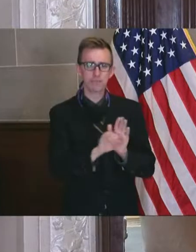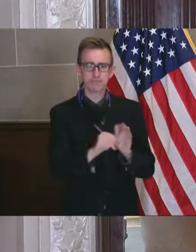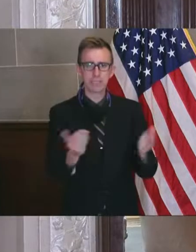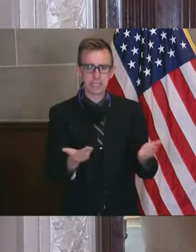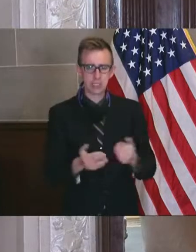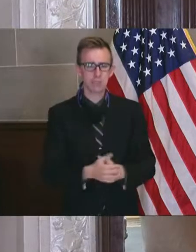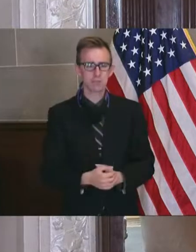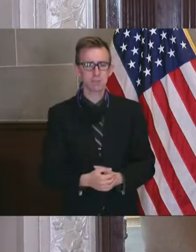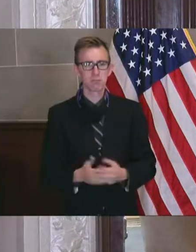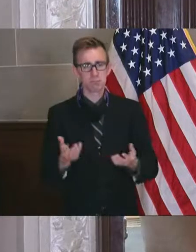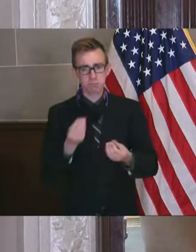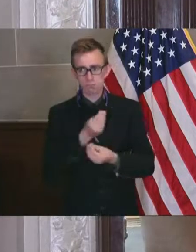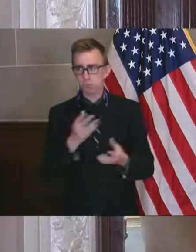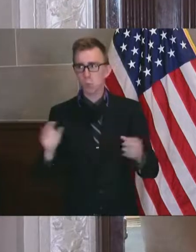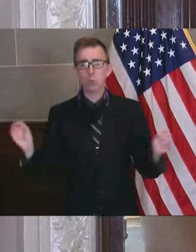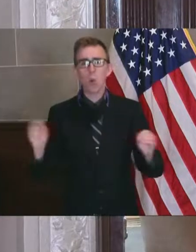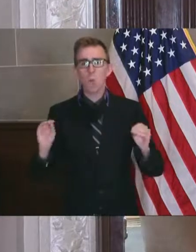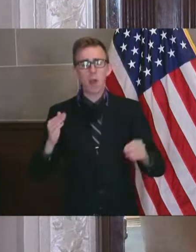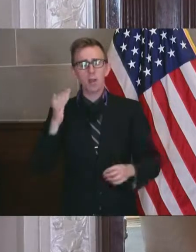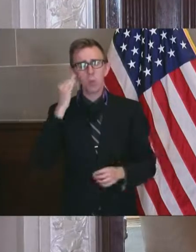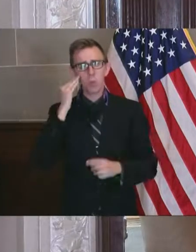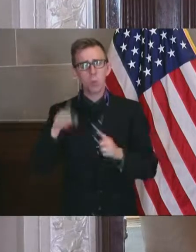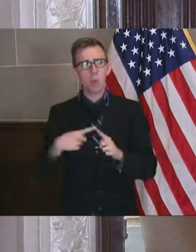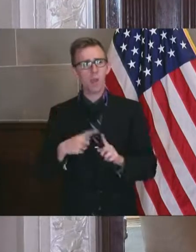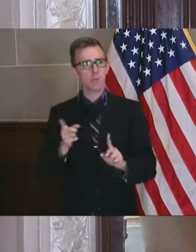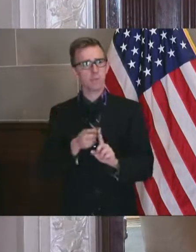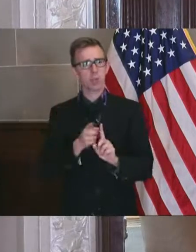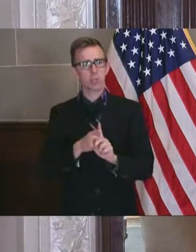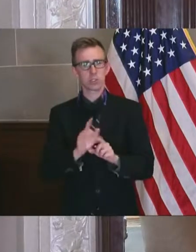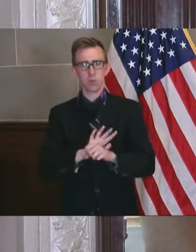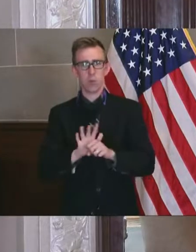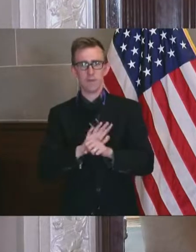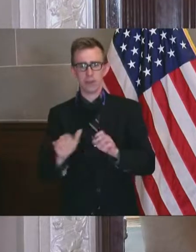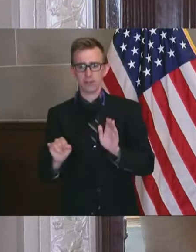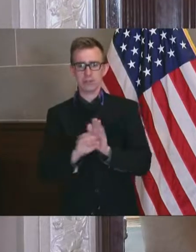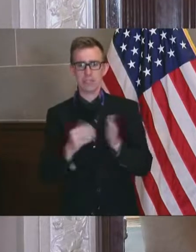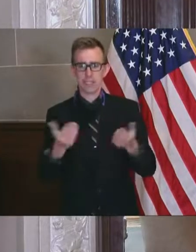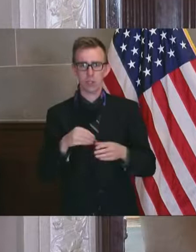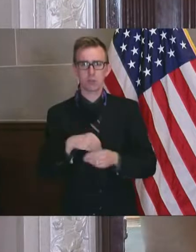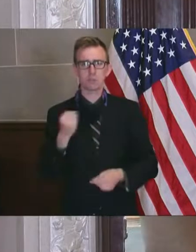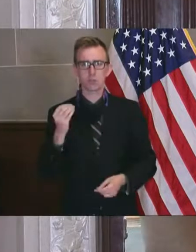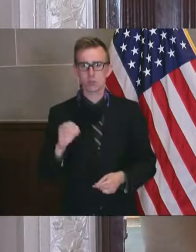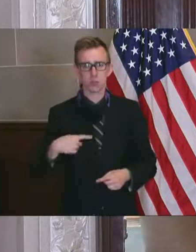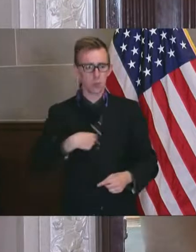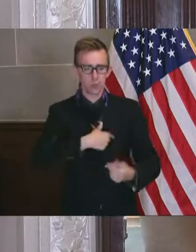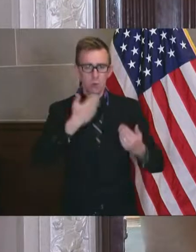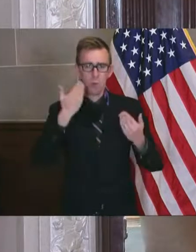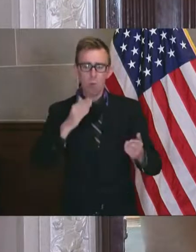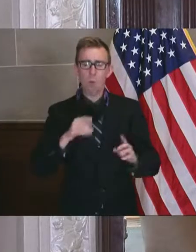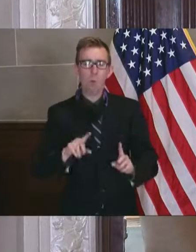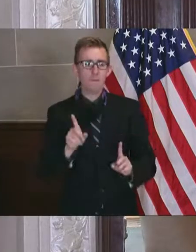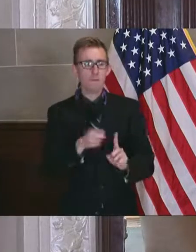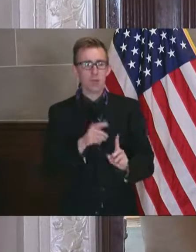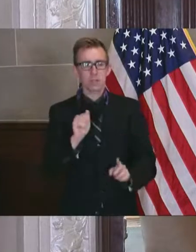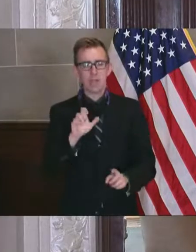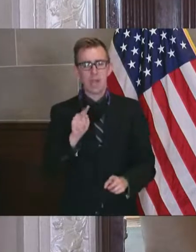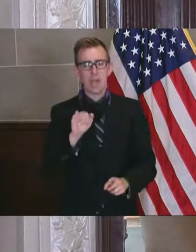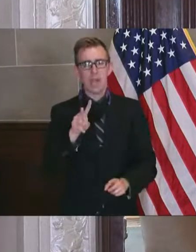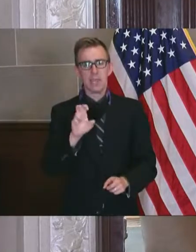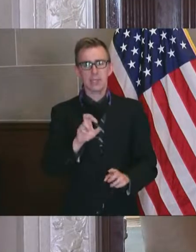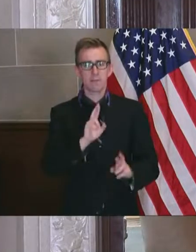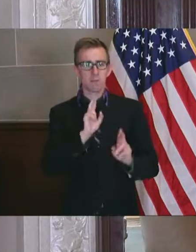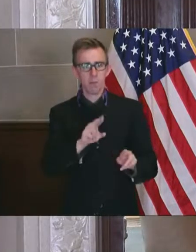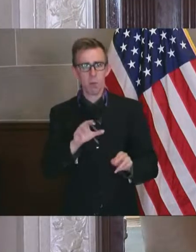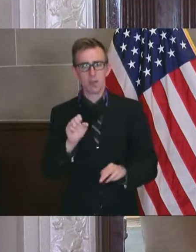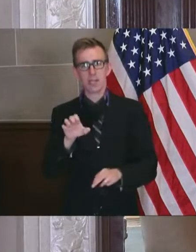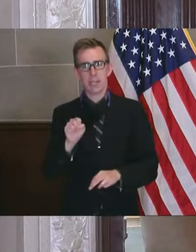again, nobody knew when the first case come to the state of Missouri. Nobody knows that. All we know is the first active reported case.